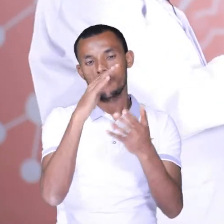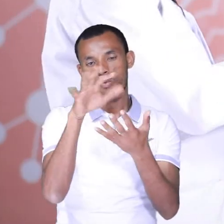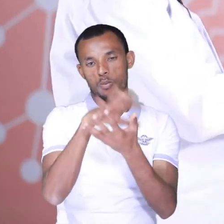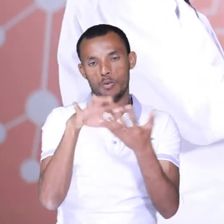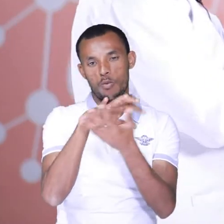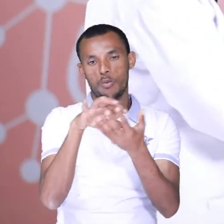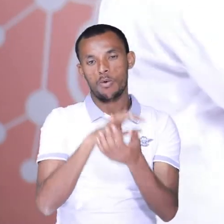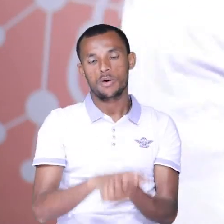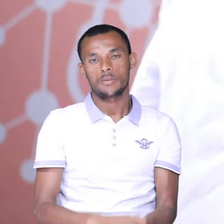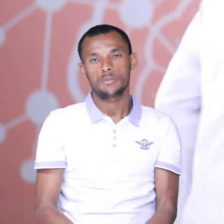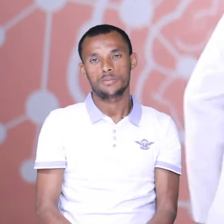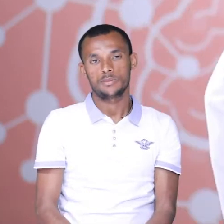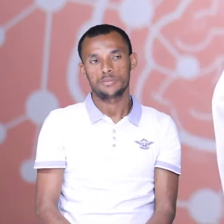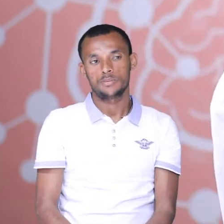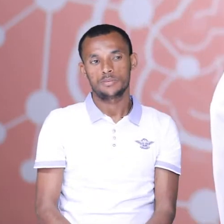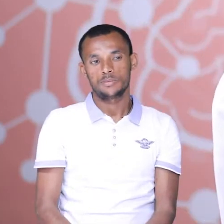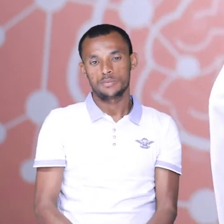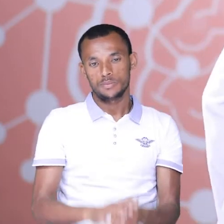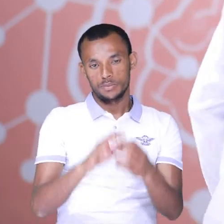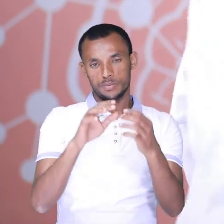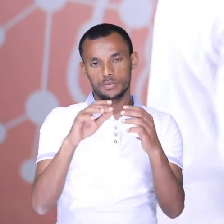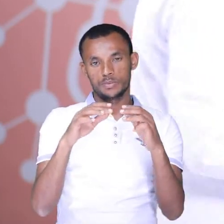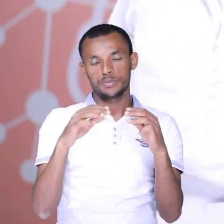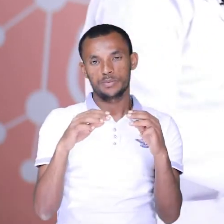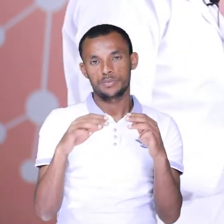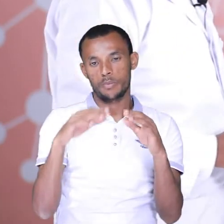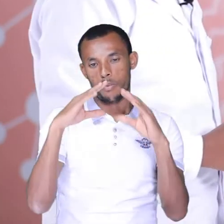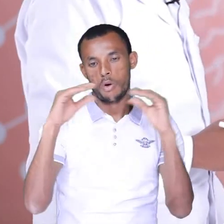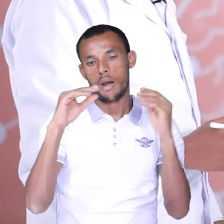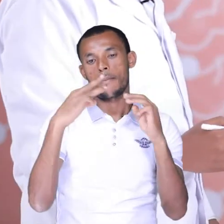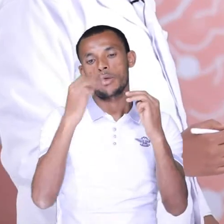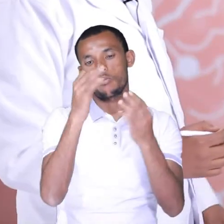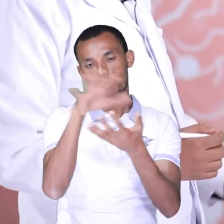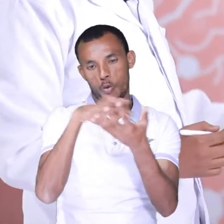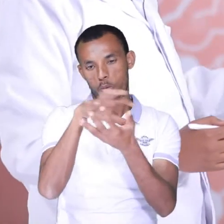The molar mass of the compound. Molar mass of the compound.